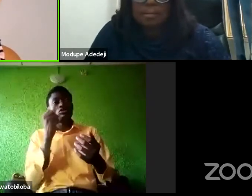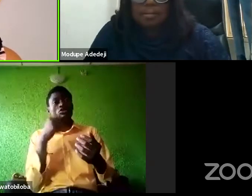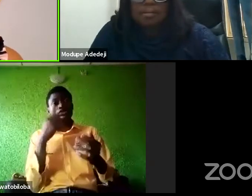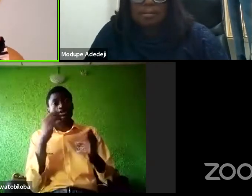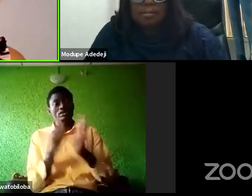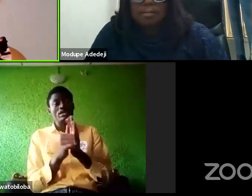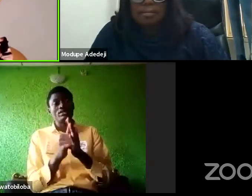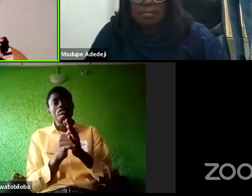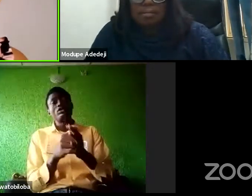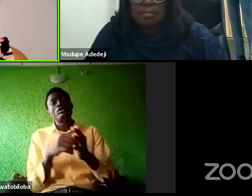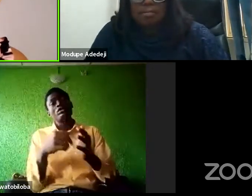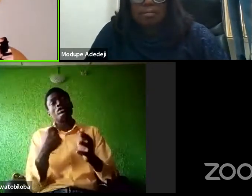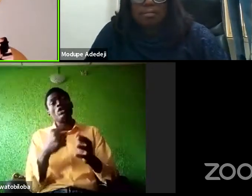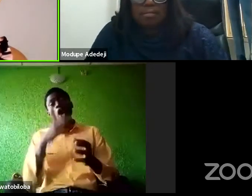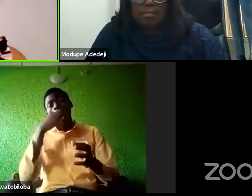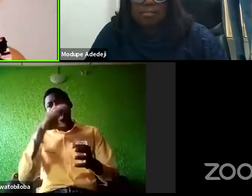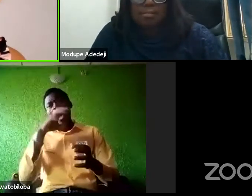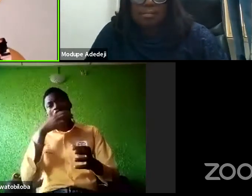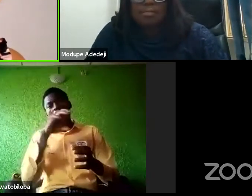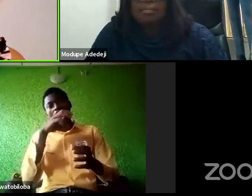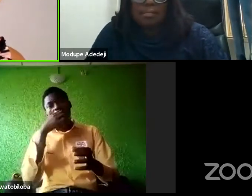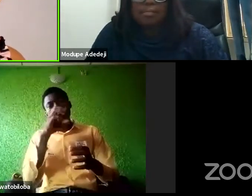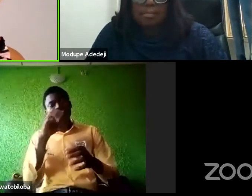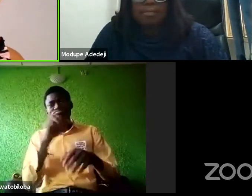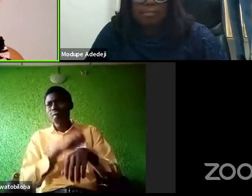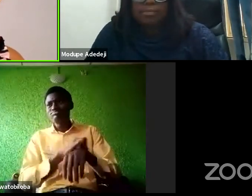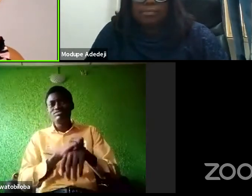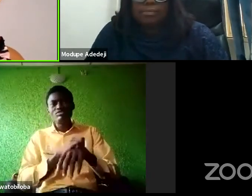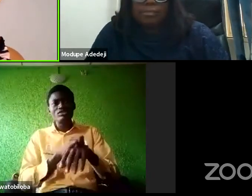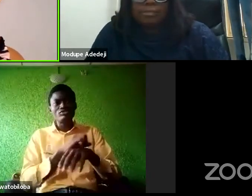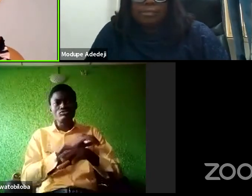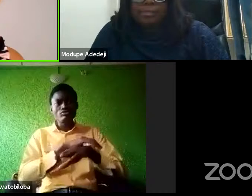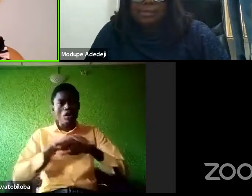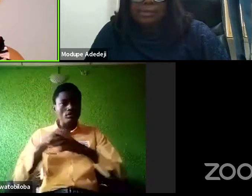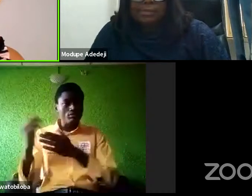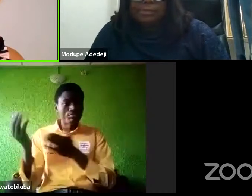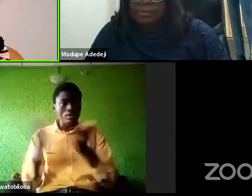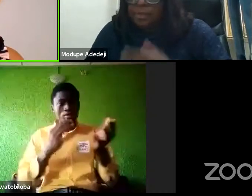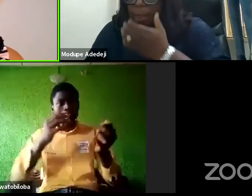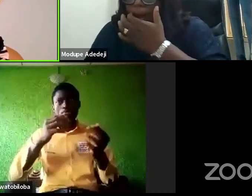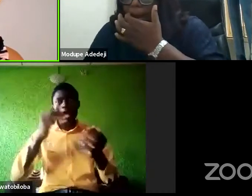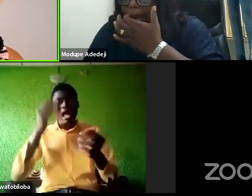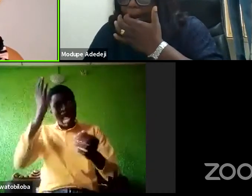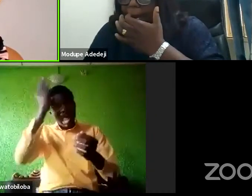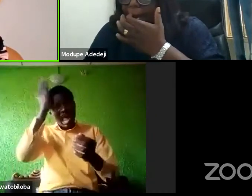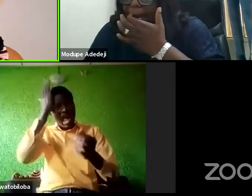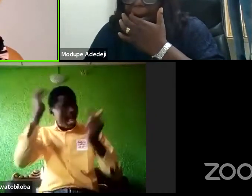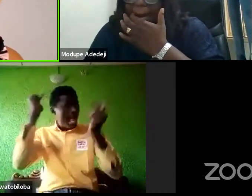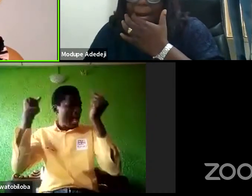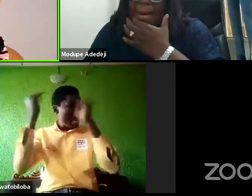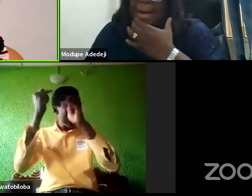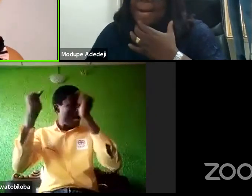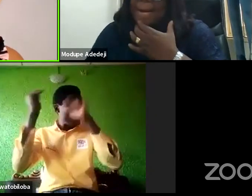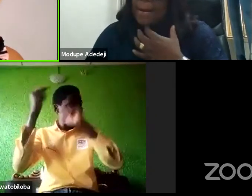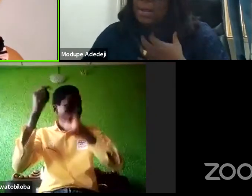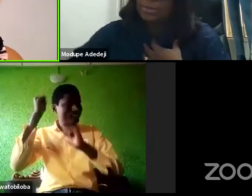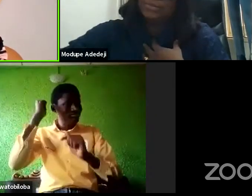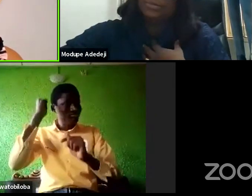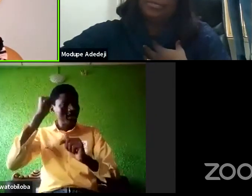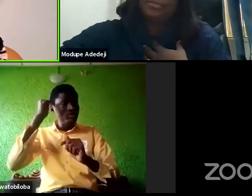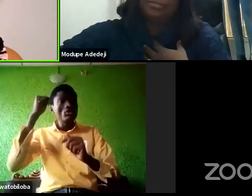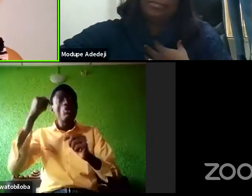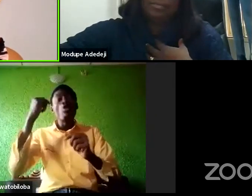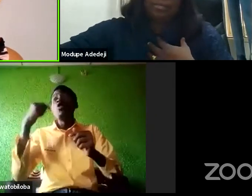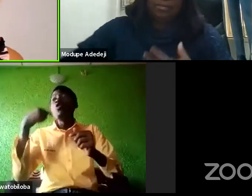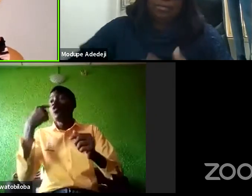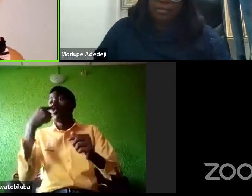flashes doesn't cause headache. And for anybody that has constant headaches and you feel